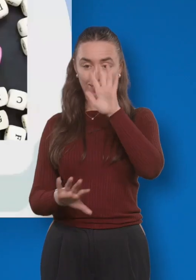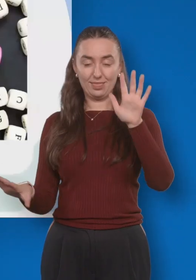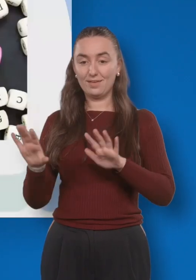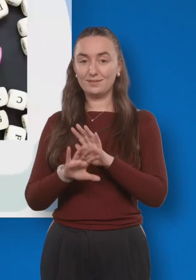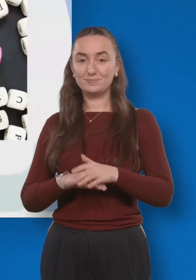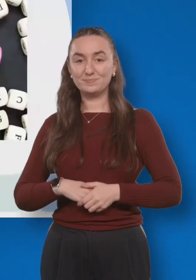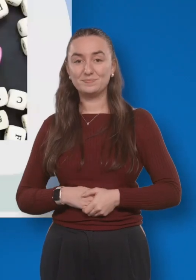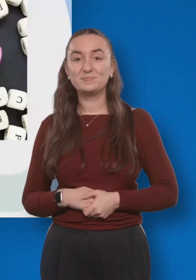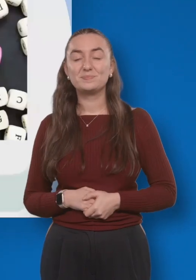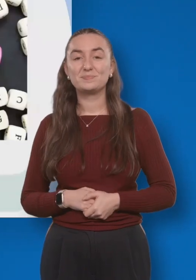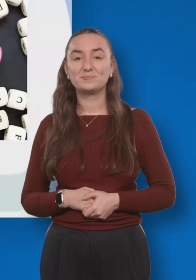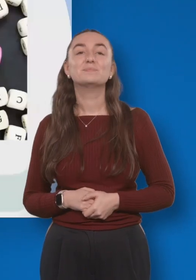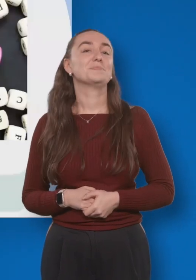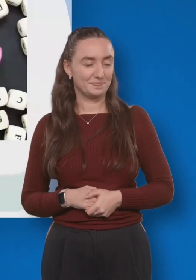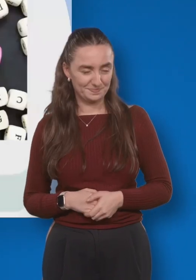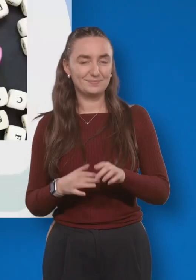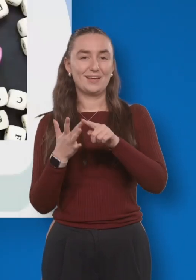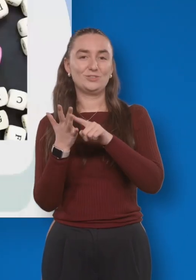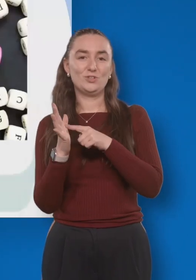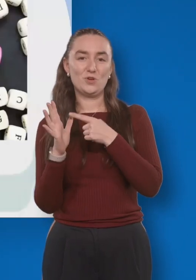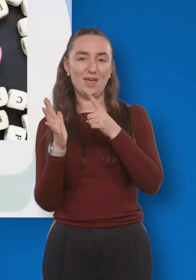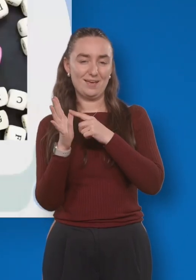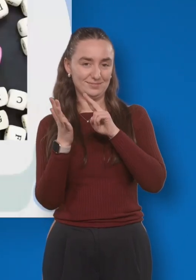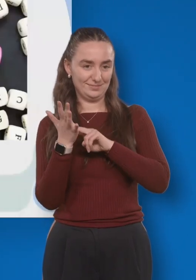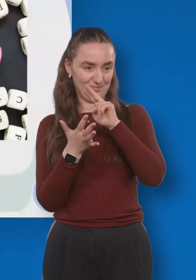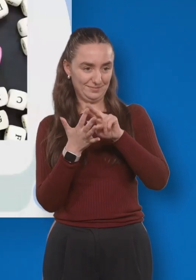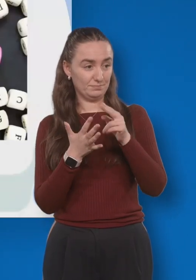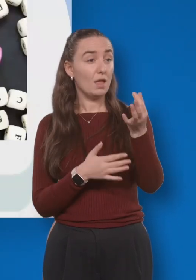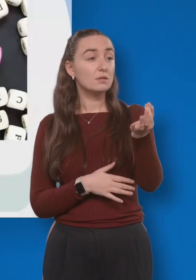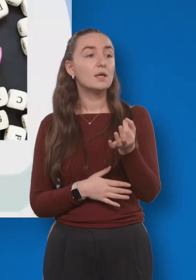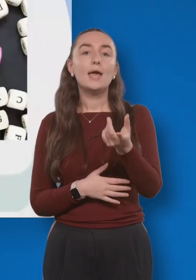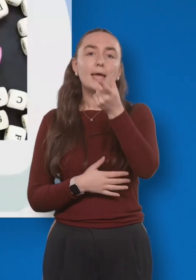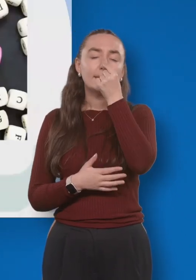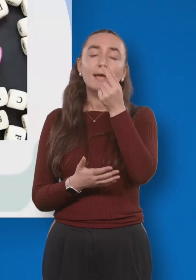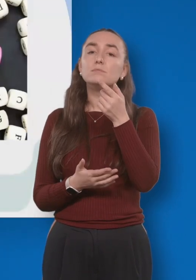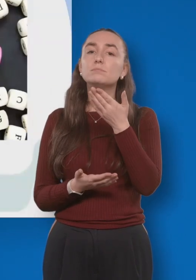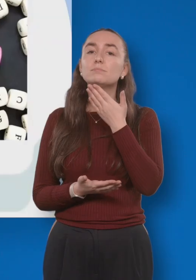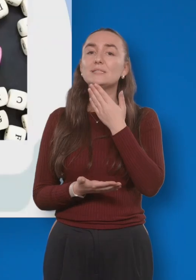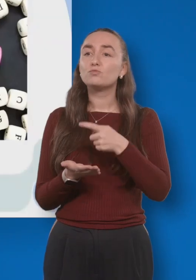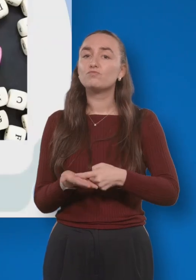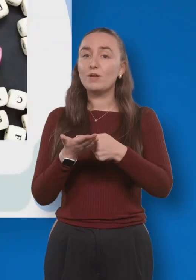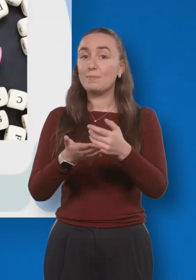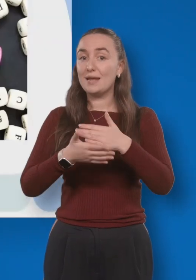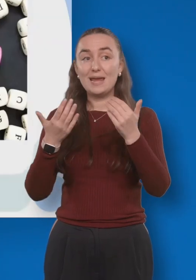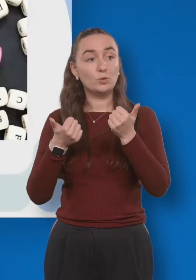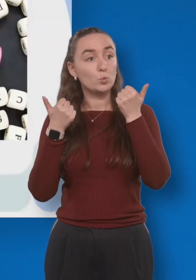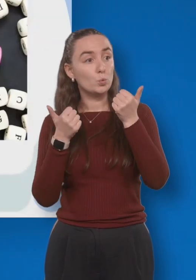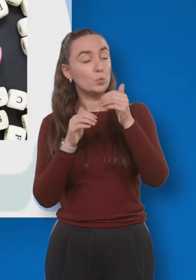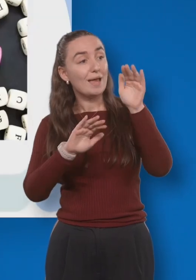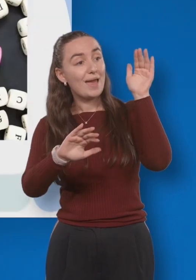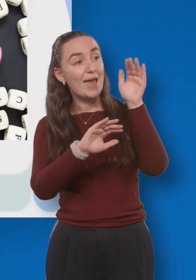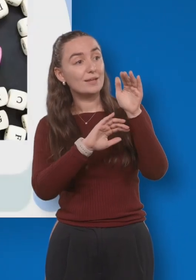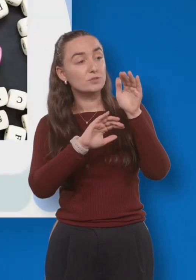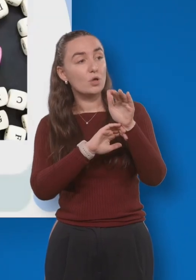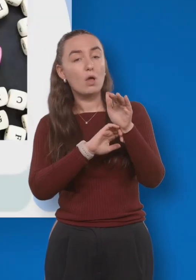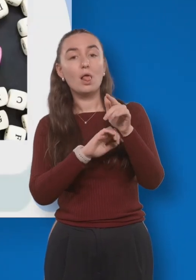it. It's just going. Yes, it's Jane. Can you suggest any good external EDI training courses for researchers?